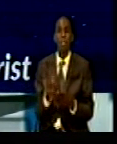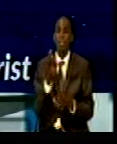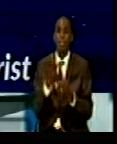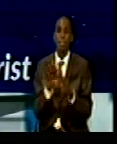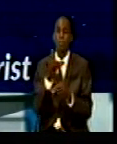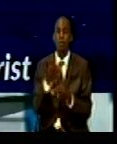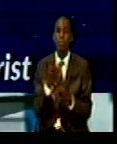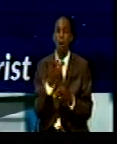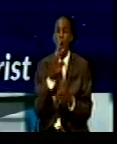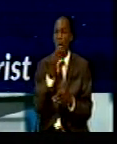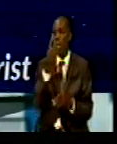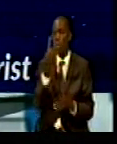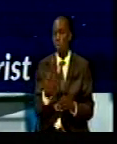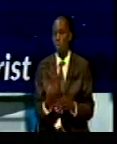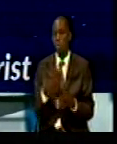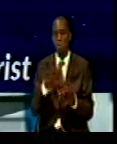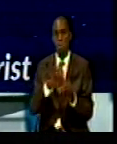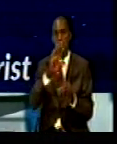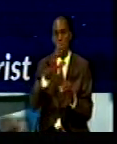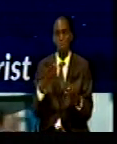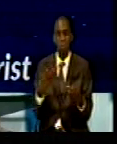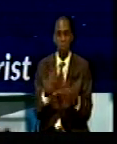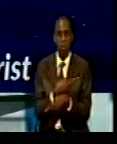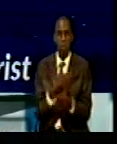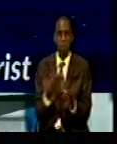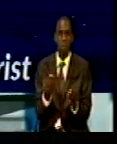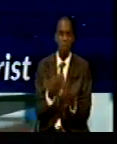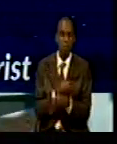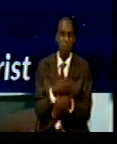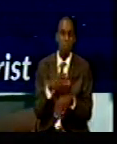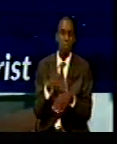returned same to the counselors.